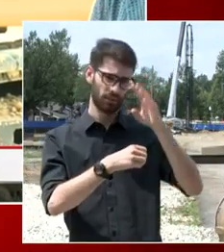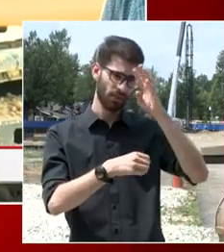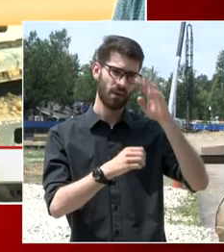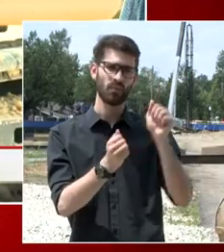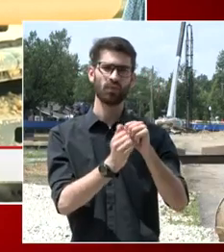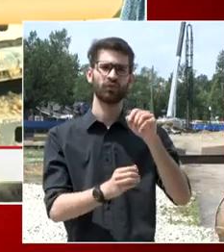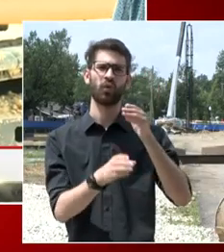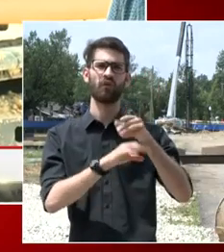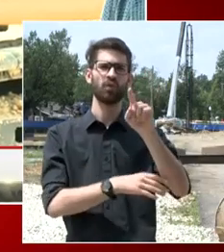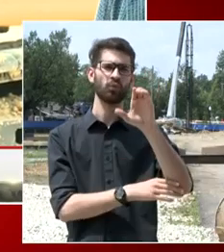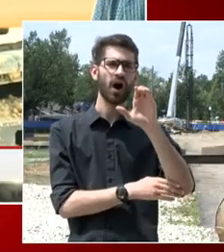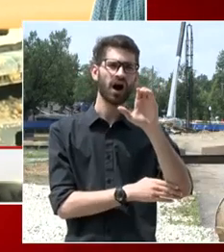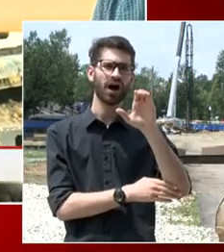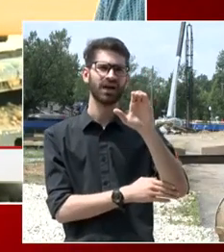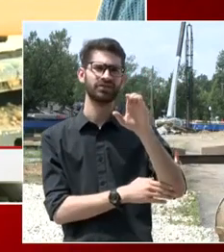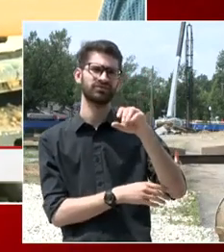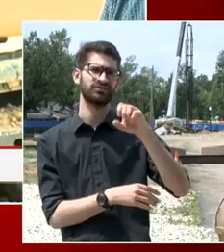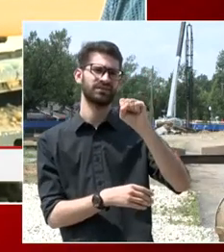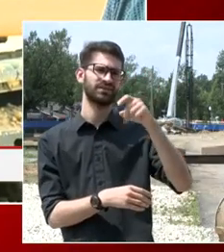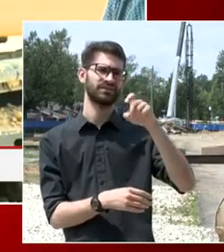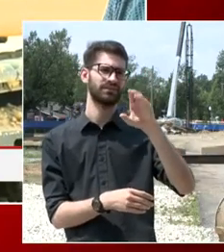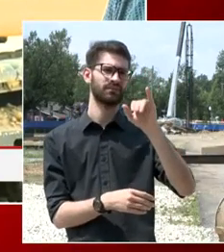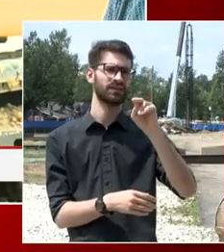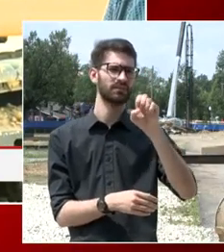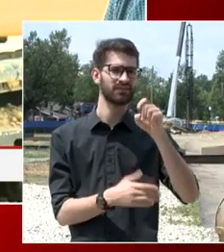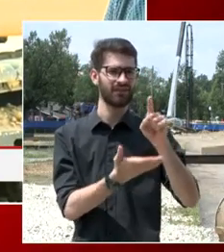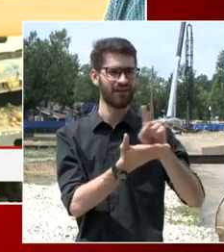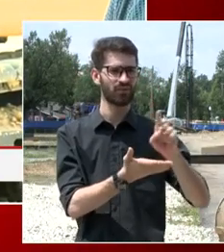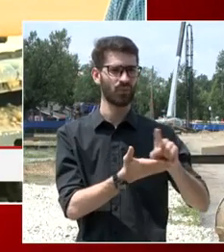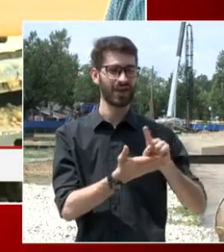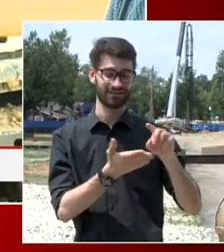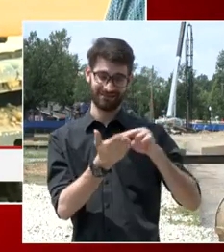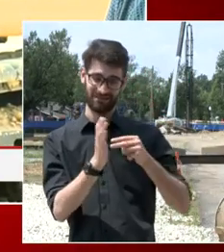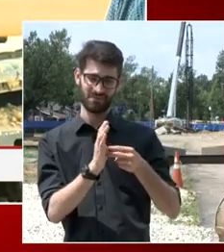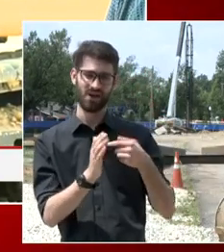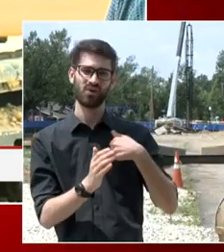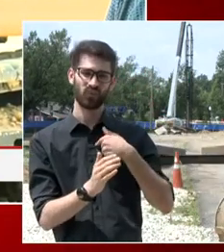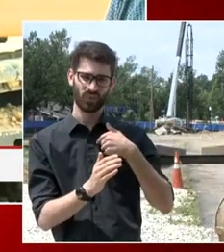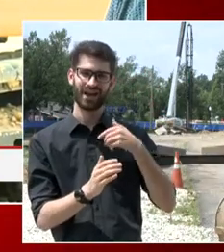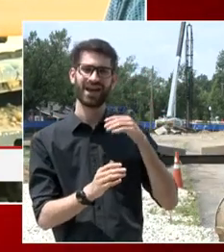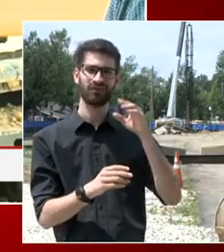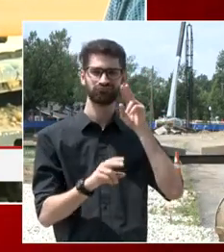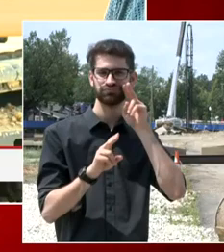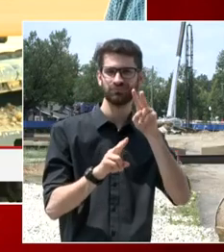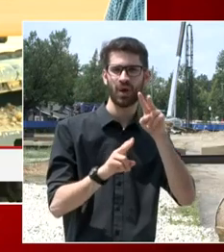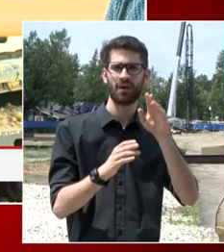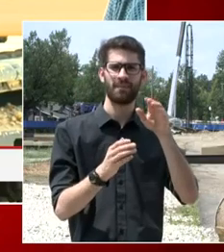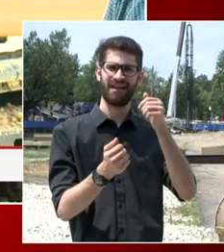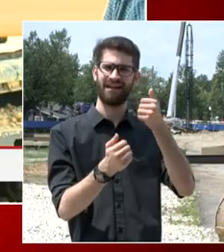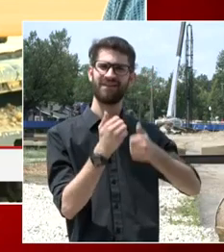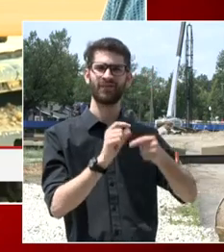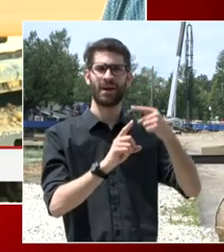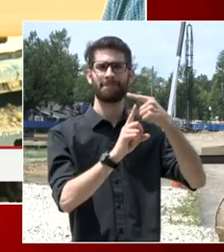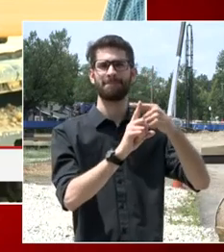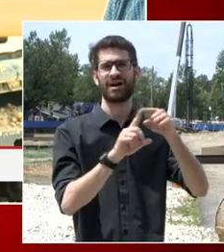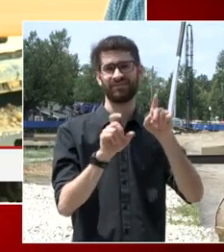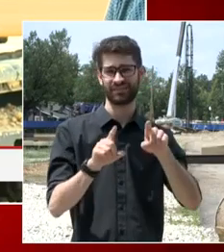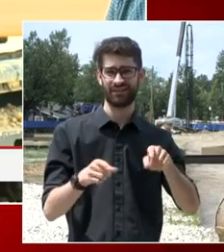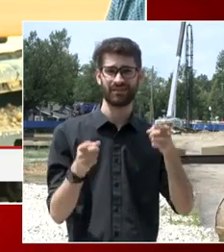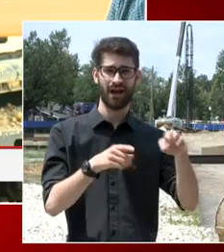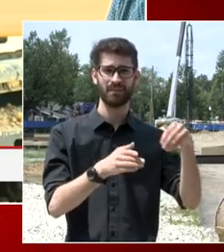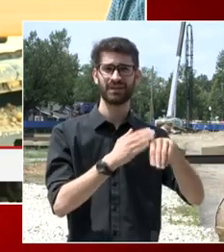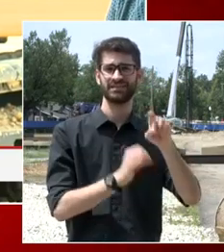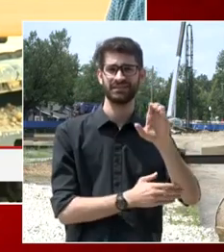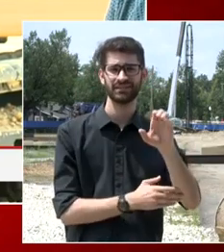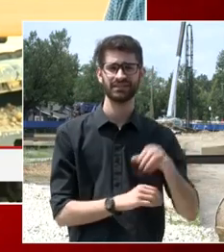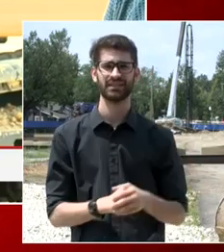So for the past several weeks, that would have been every positive test on a weekly basis that occurred in the District of Columbia. There